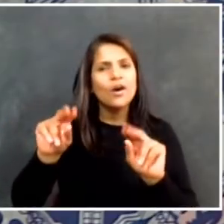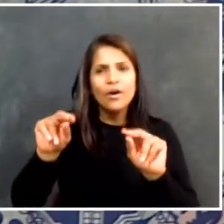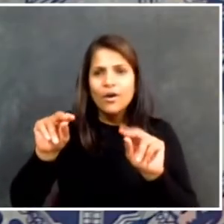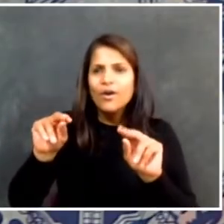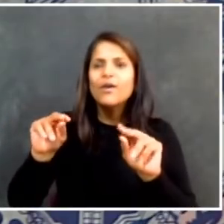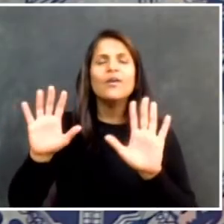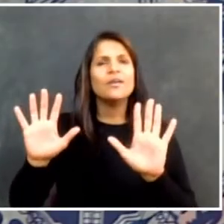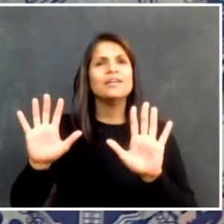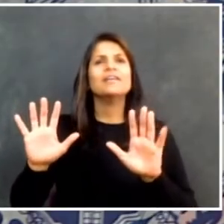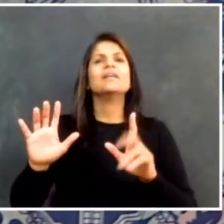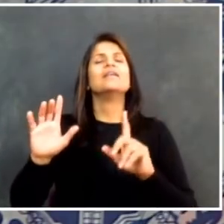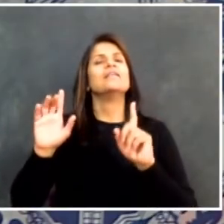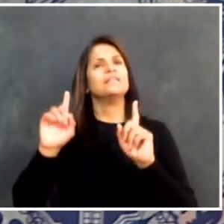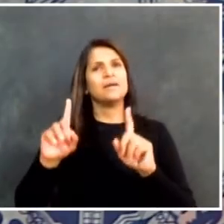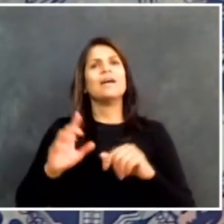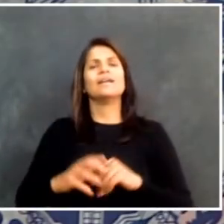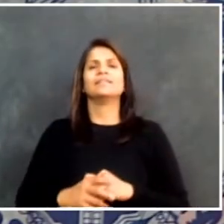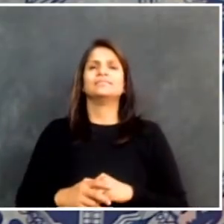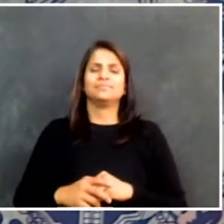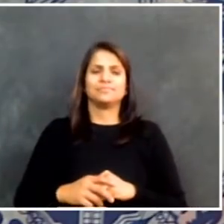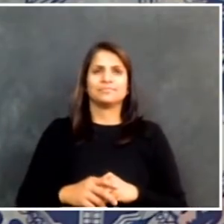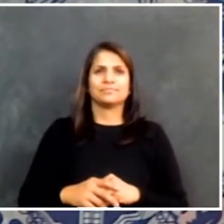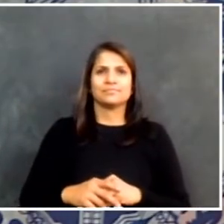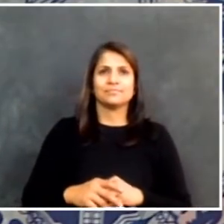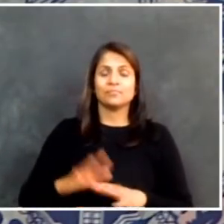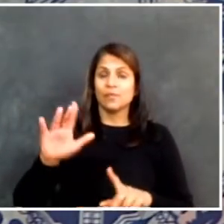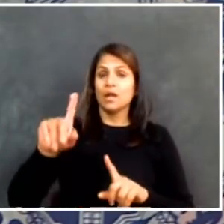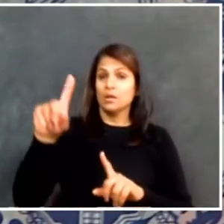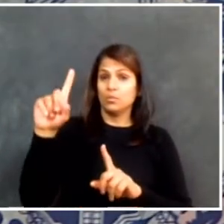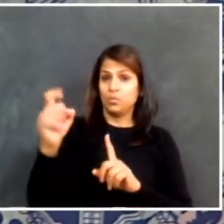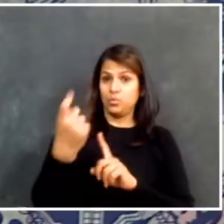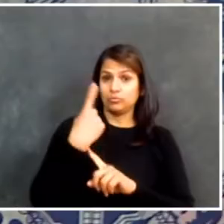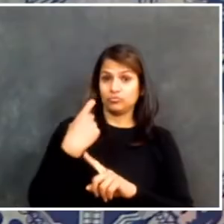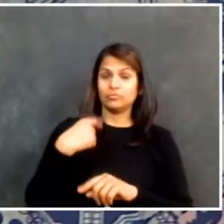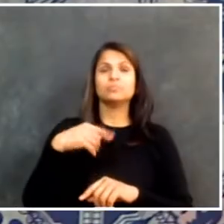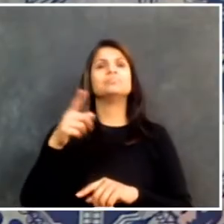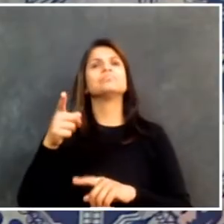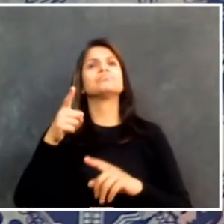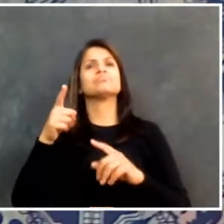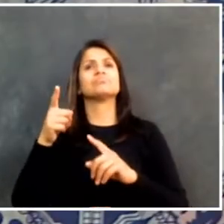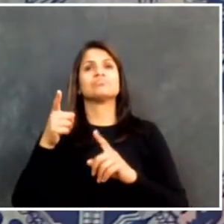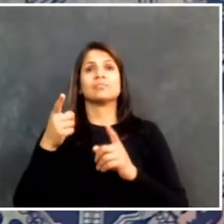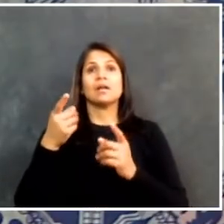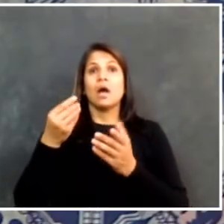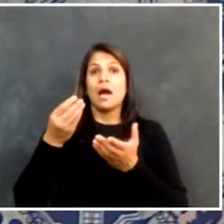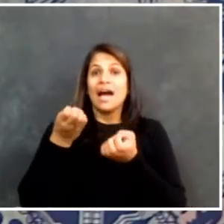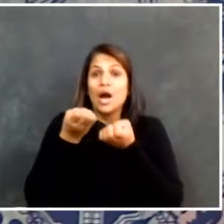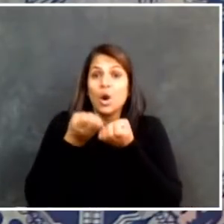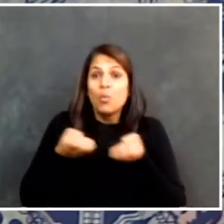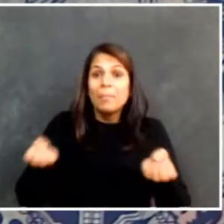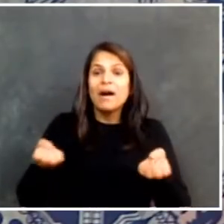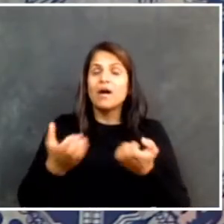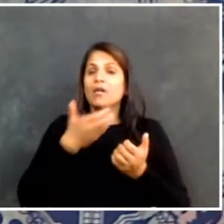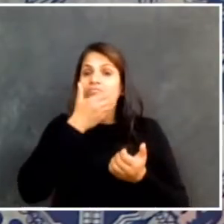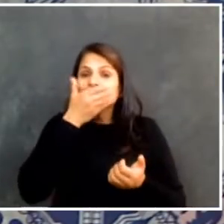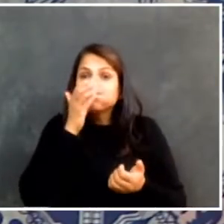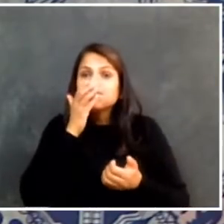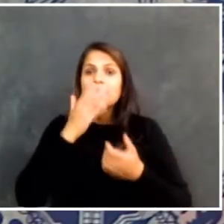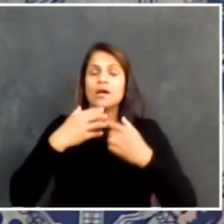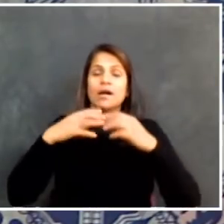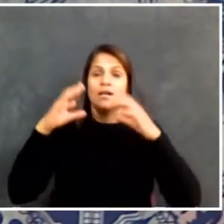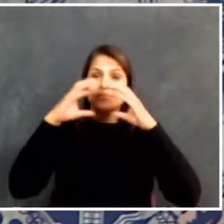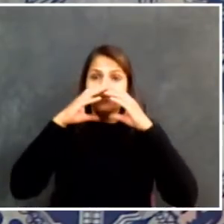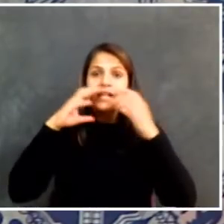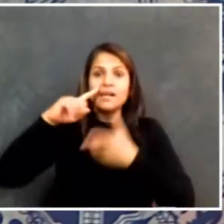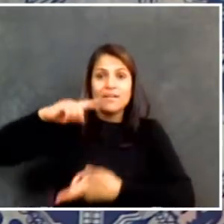of our response, the answer is everything is being kept ready for the danger that we could see